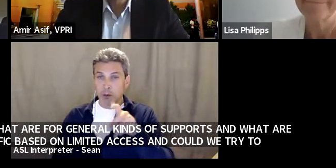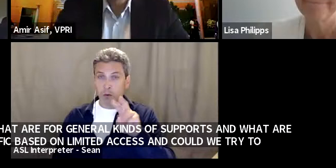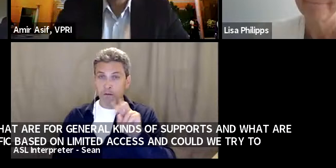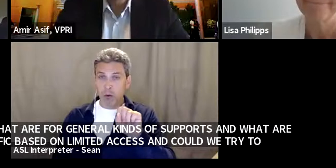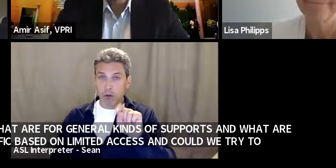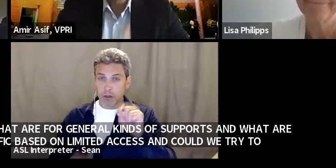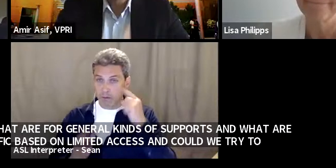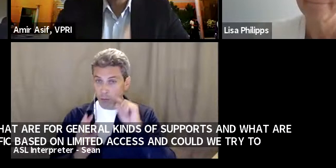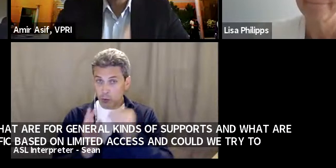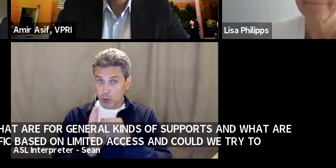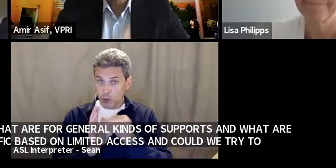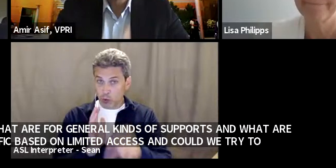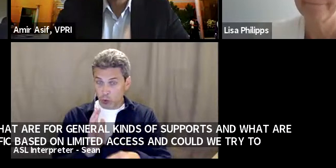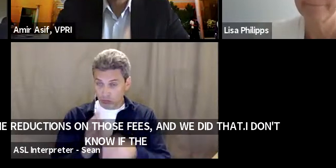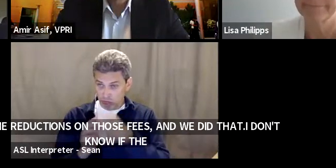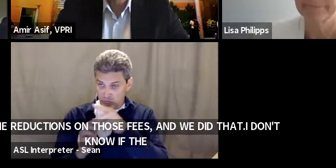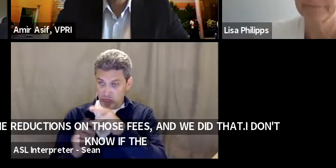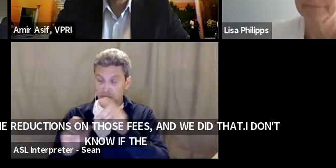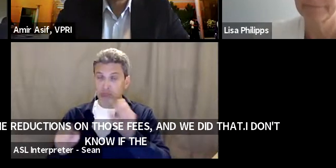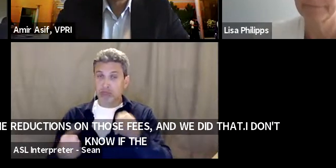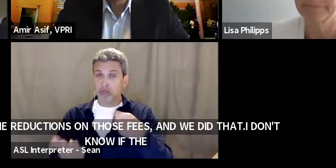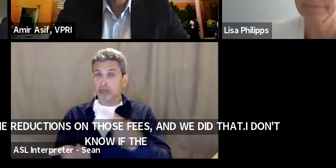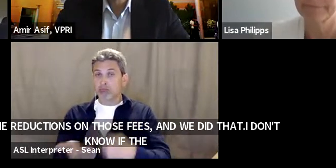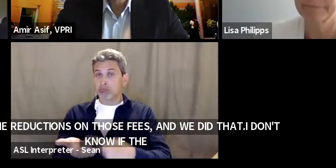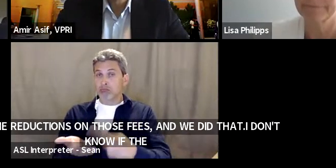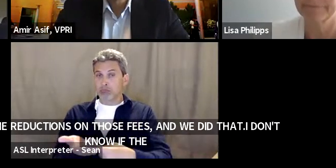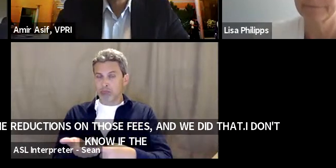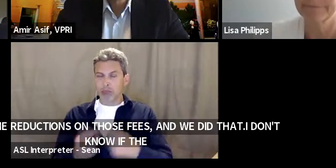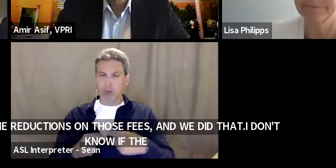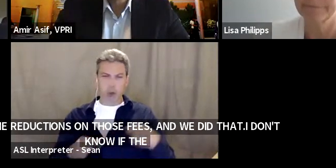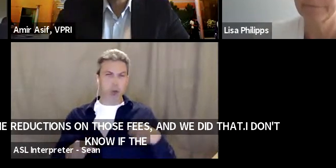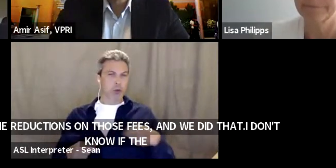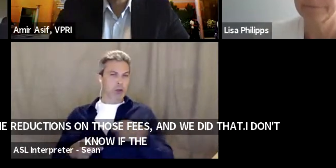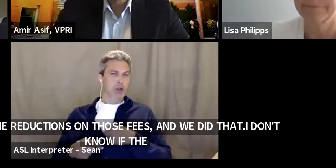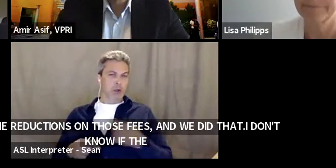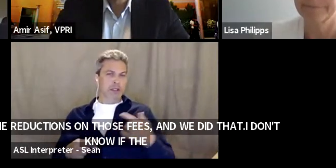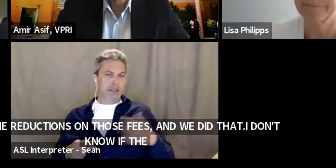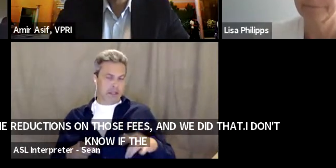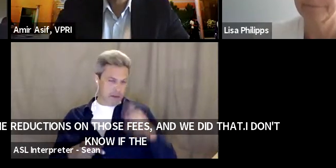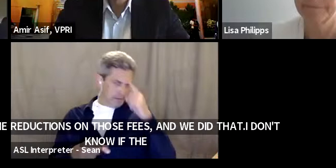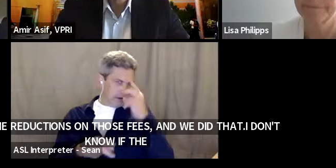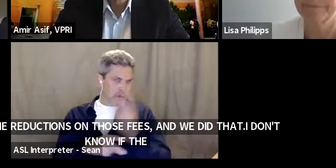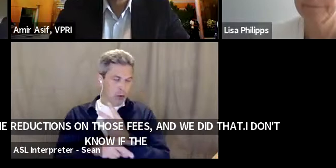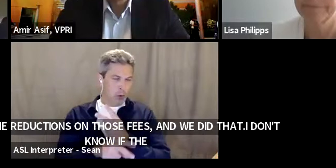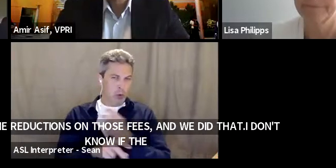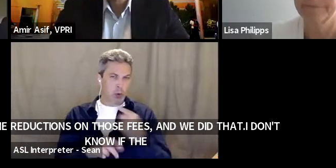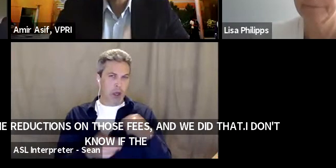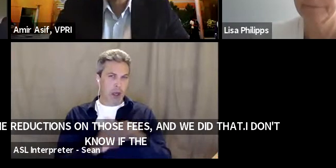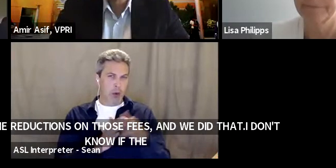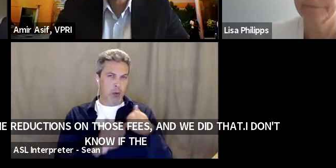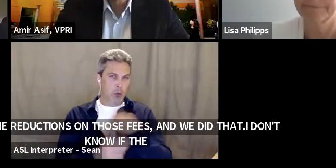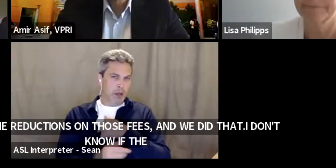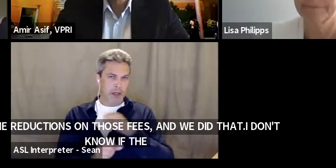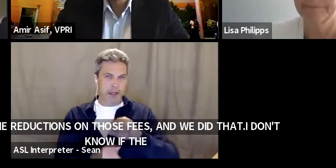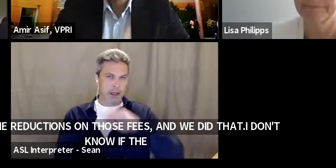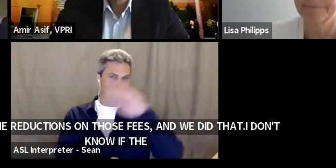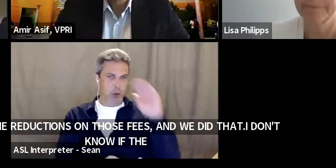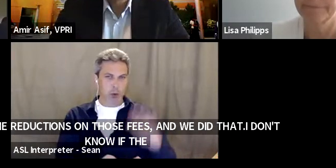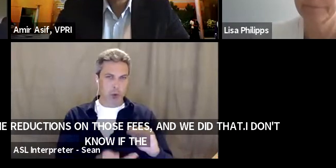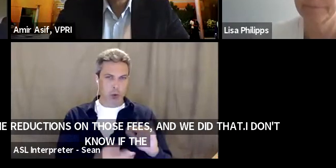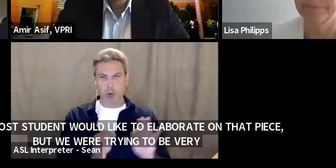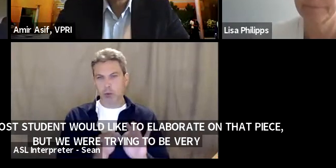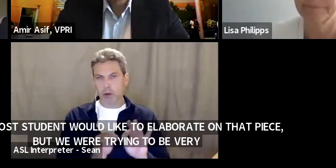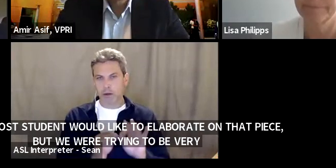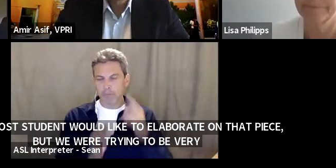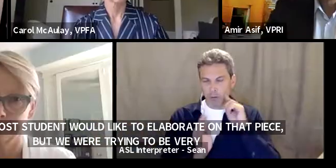that piece, but we were trying to be very sensitive around what more could we do for our students during